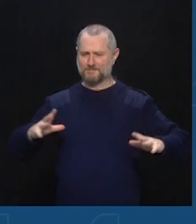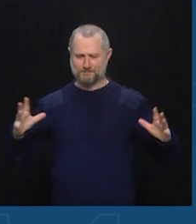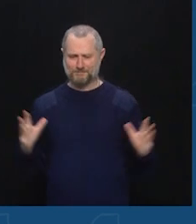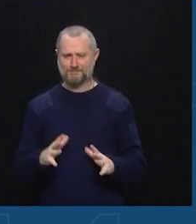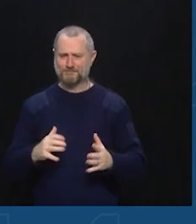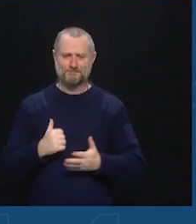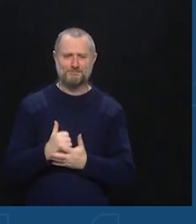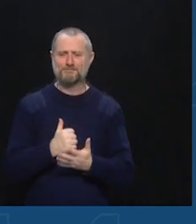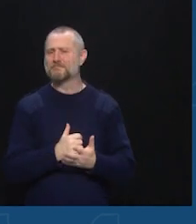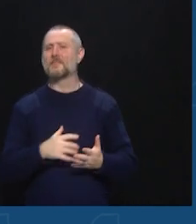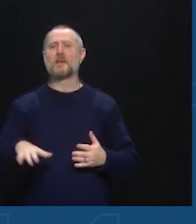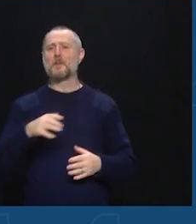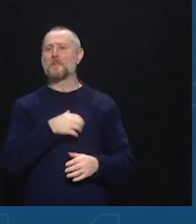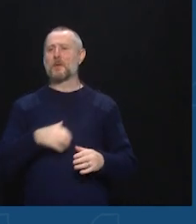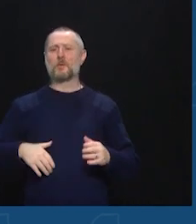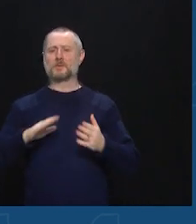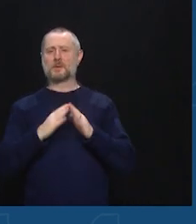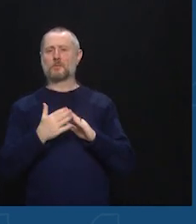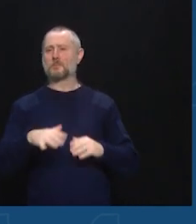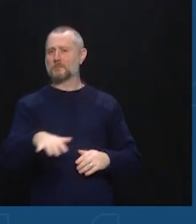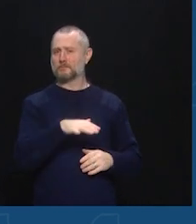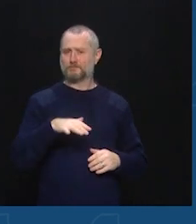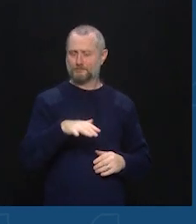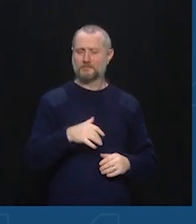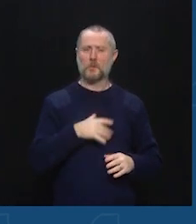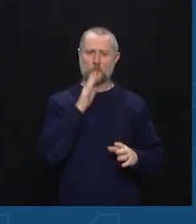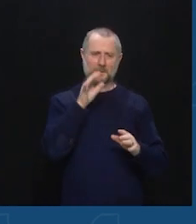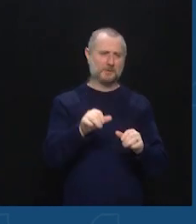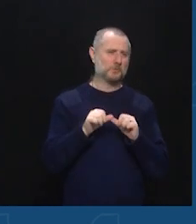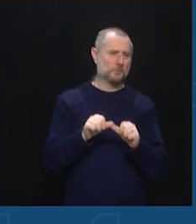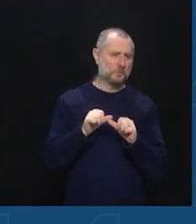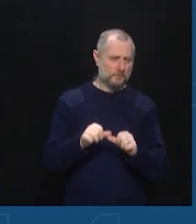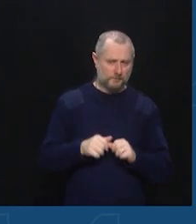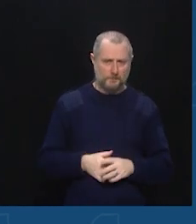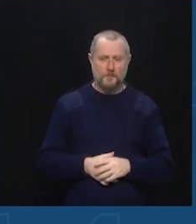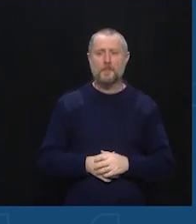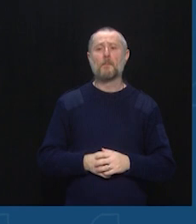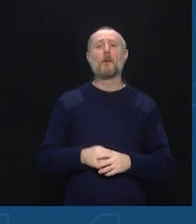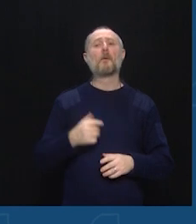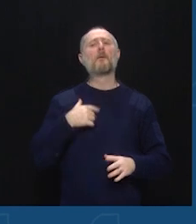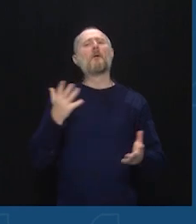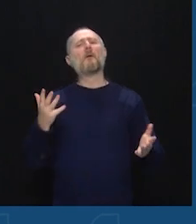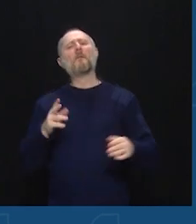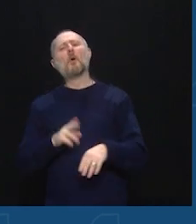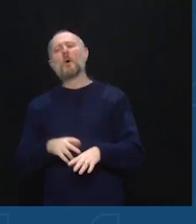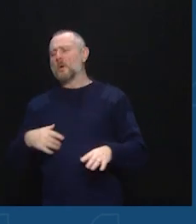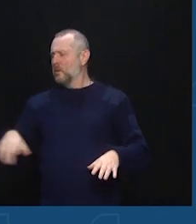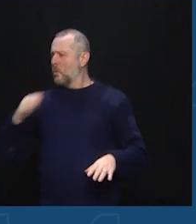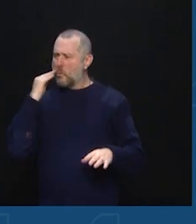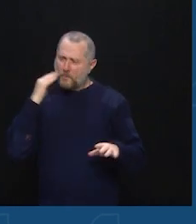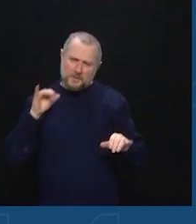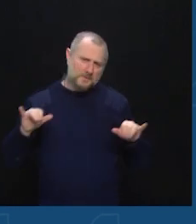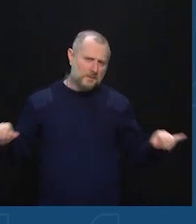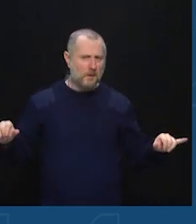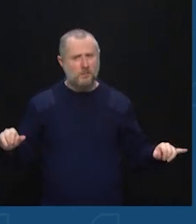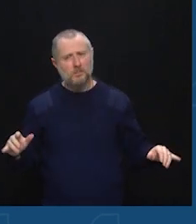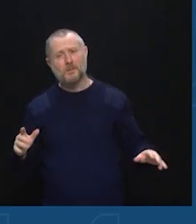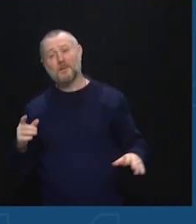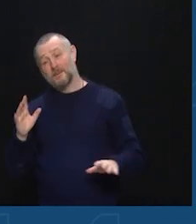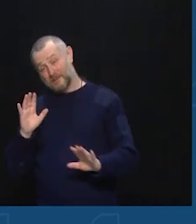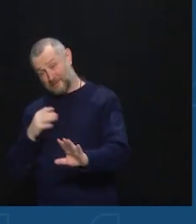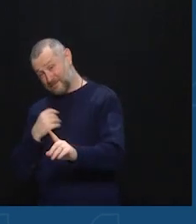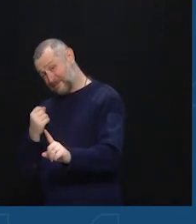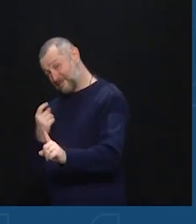and we'll continue to do that. So yes, we do want people to stay home, but be mindful that there will